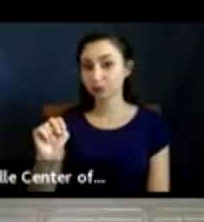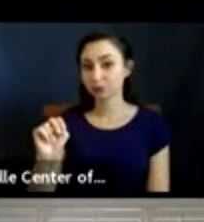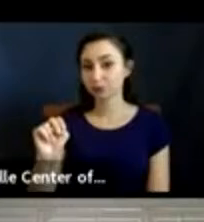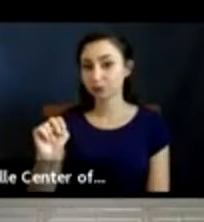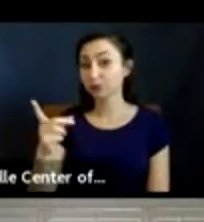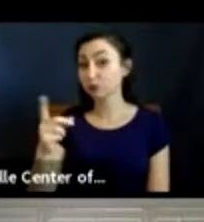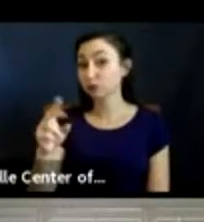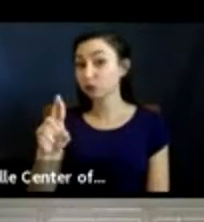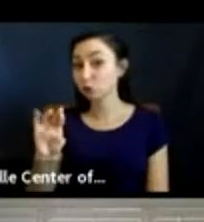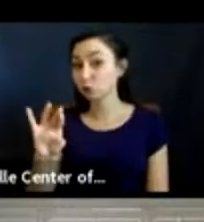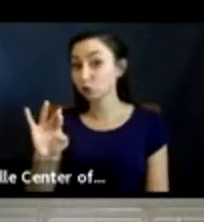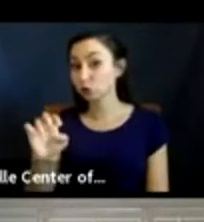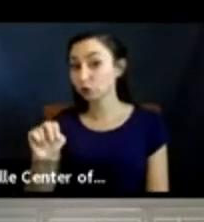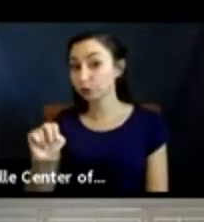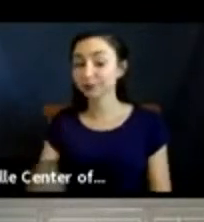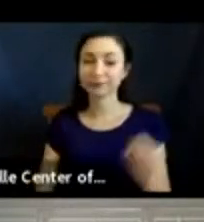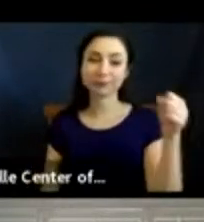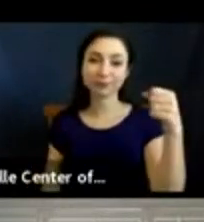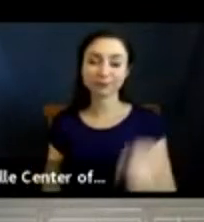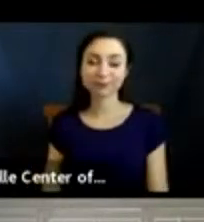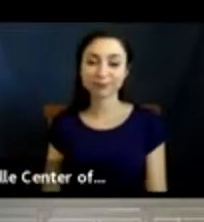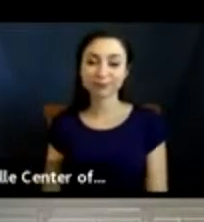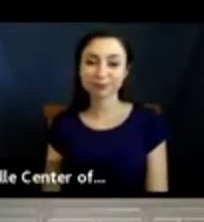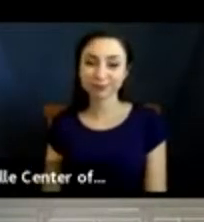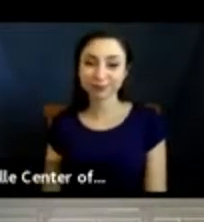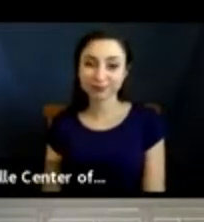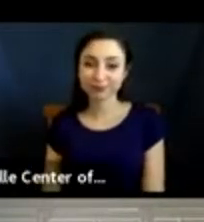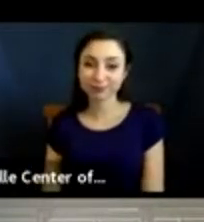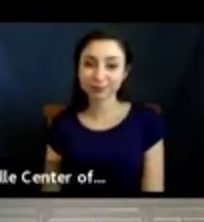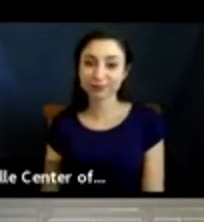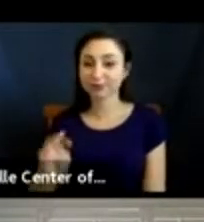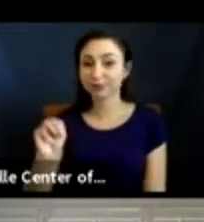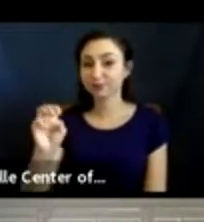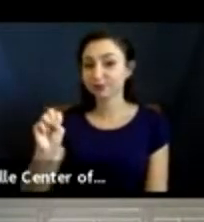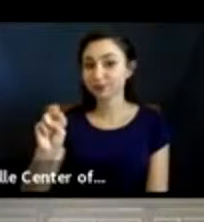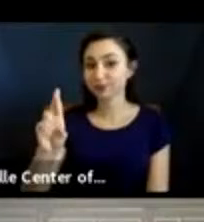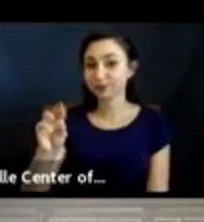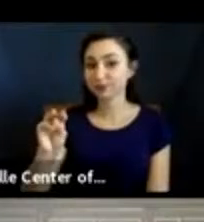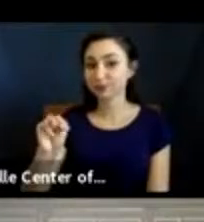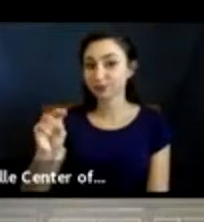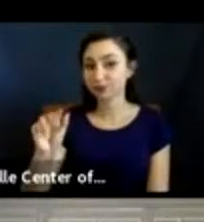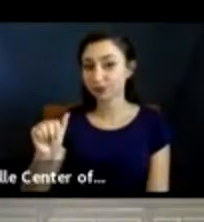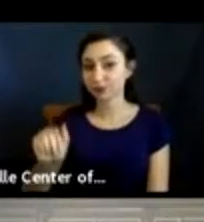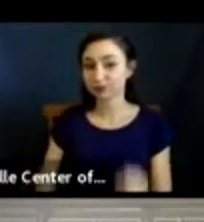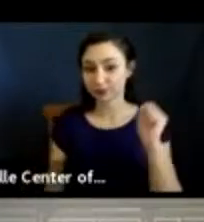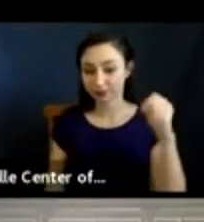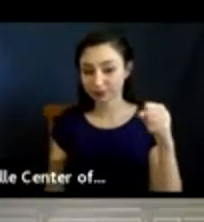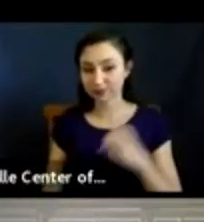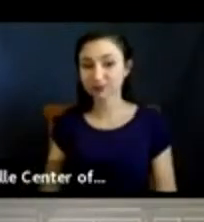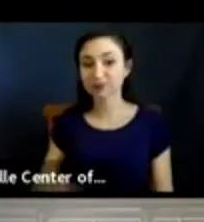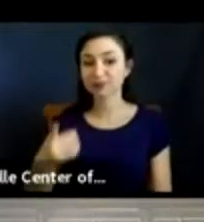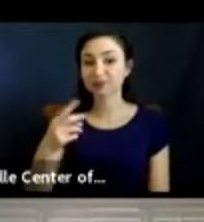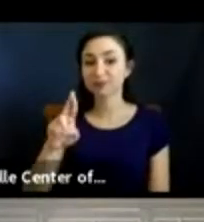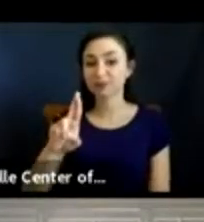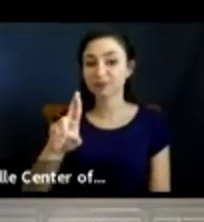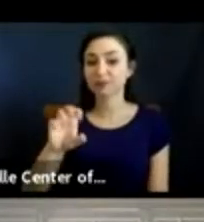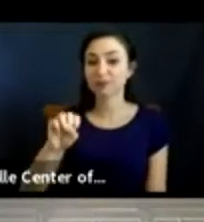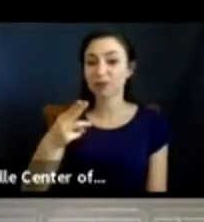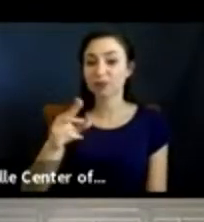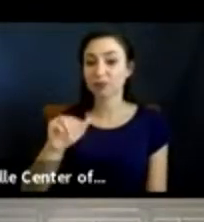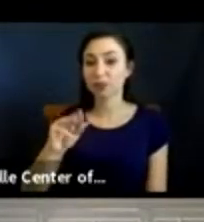Dr. O'Brien. Yes. Ms. Roma. Yes. Dr. Shamia.